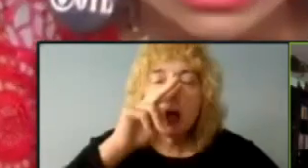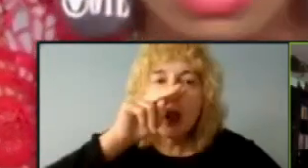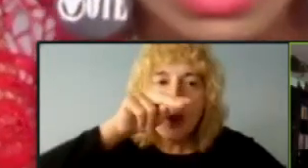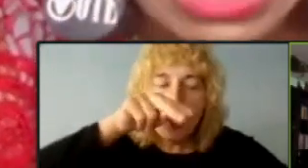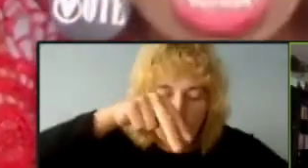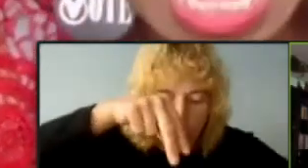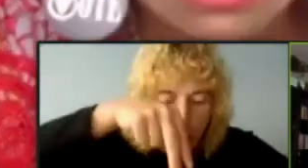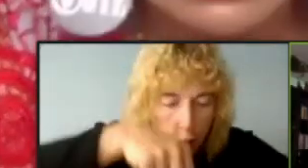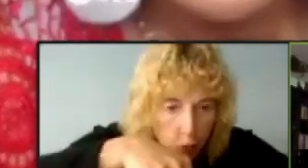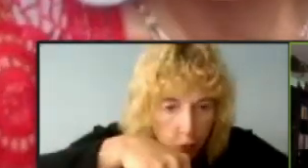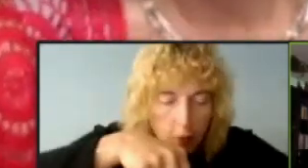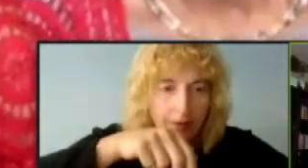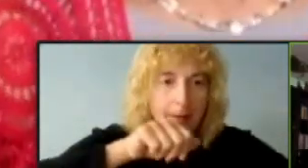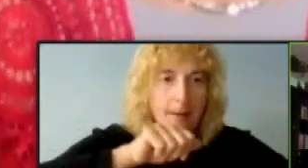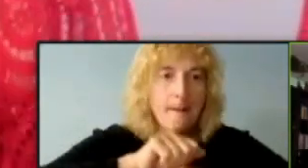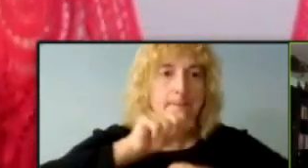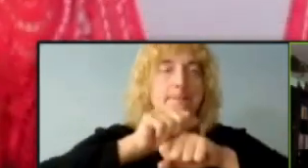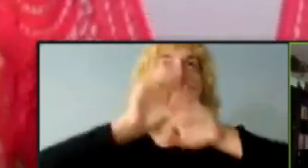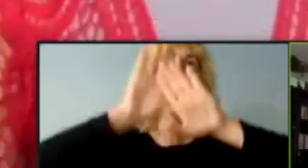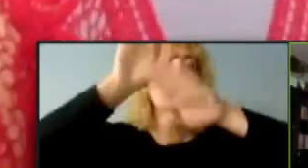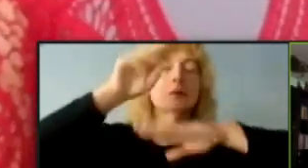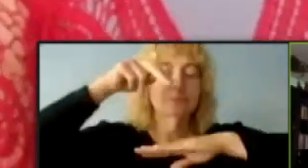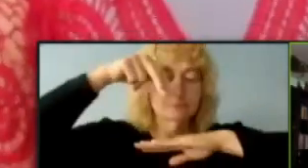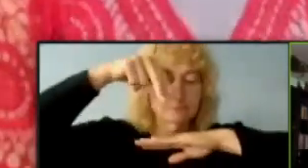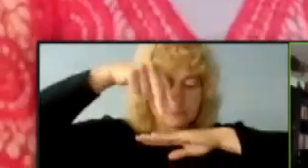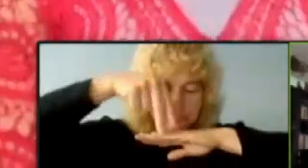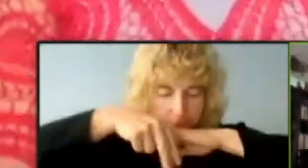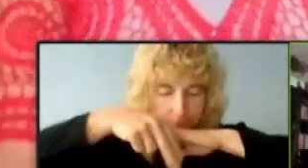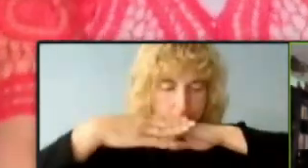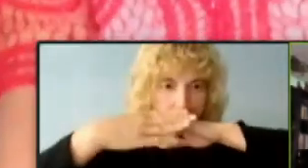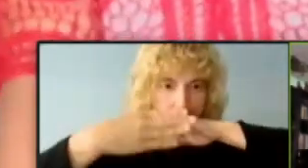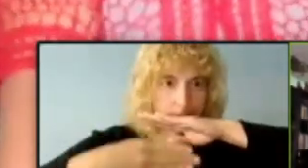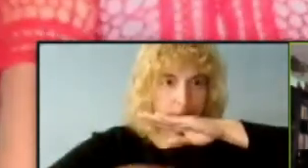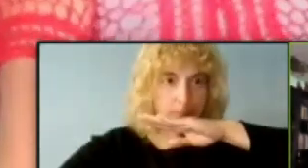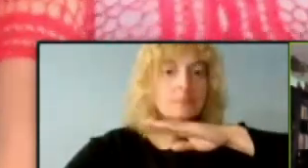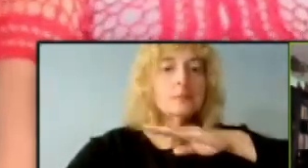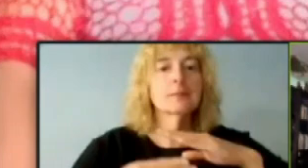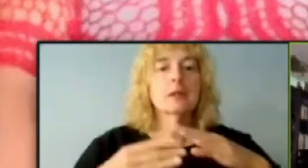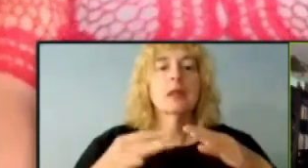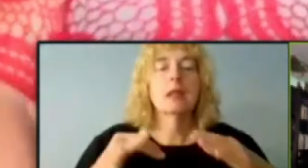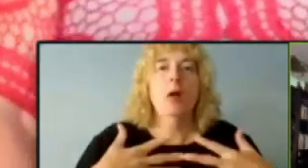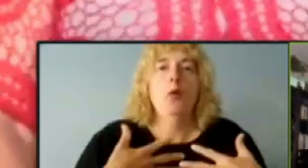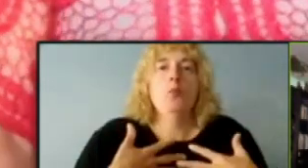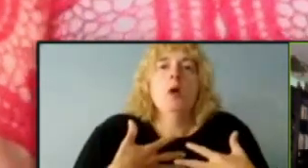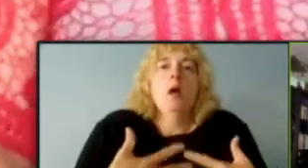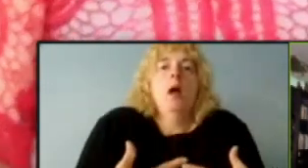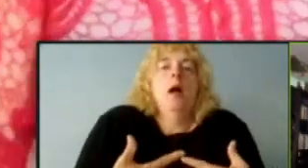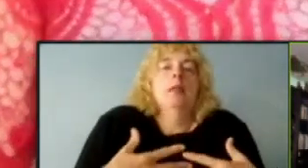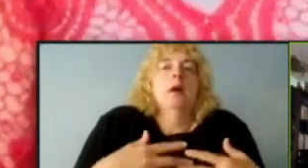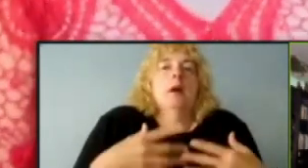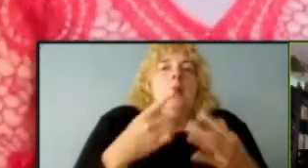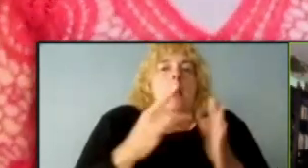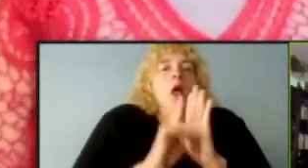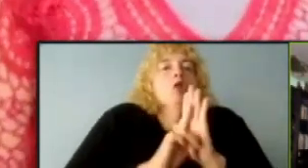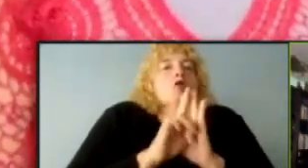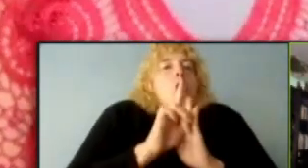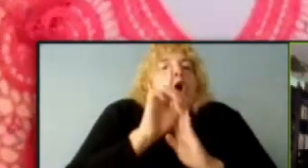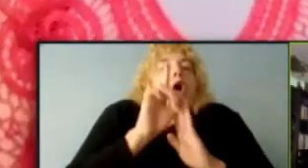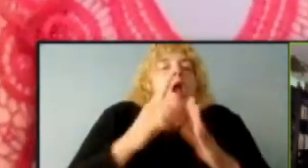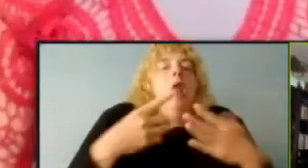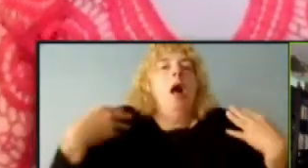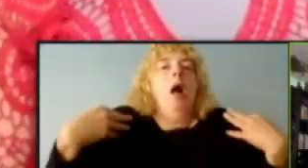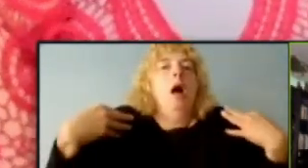Breathing in one more time. Sitting up nice and straight and tall. Bring your shoulders up and rest them down.